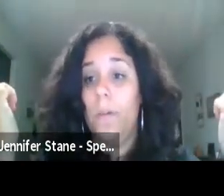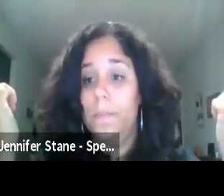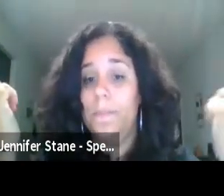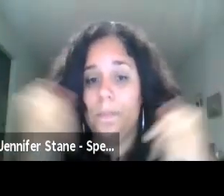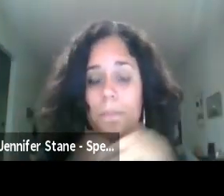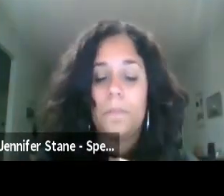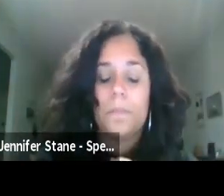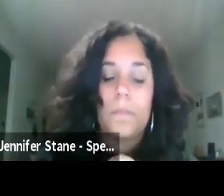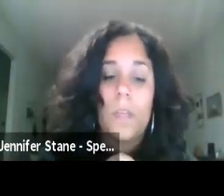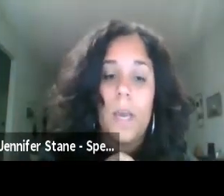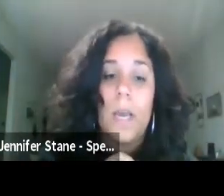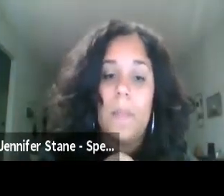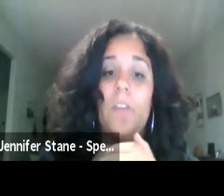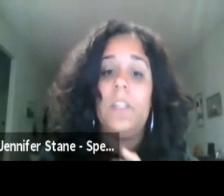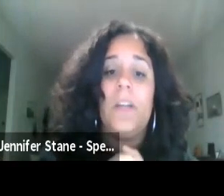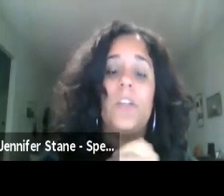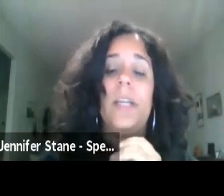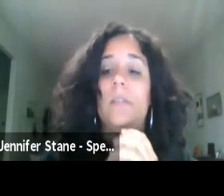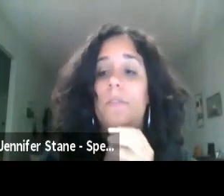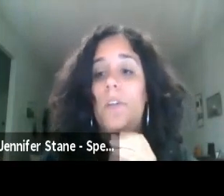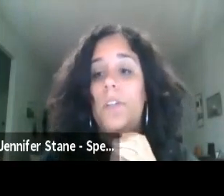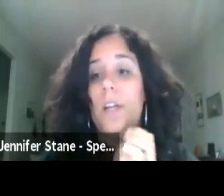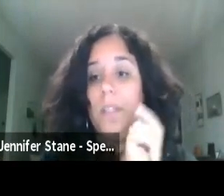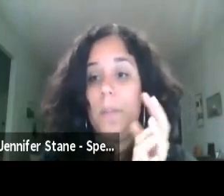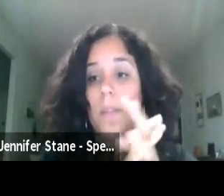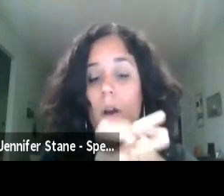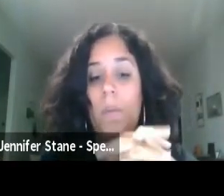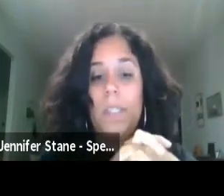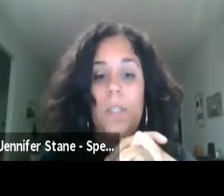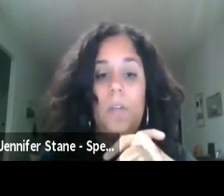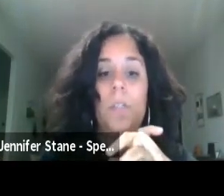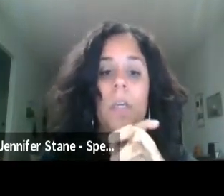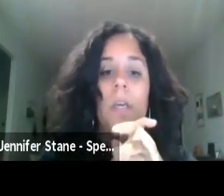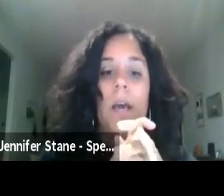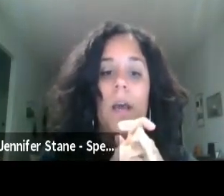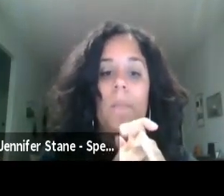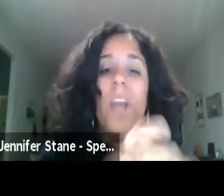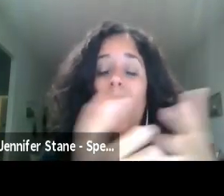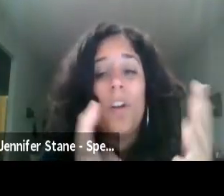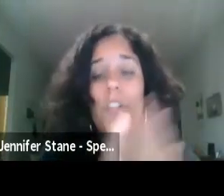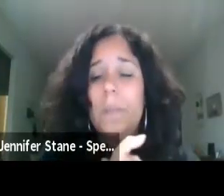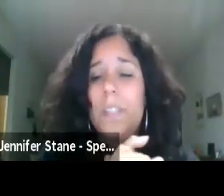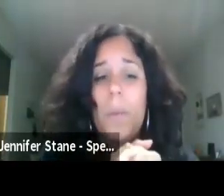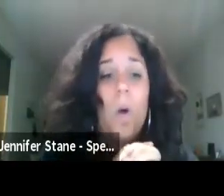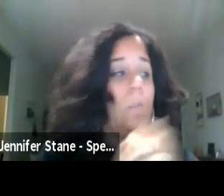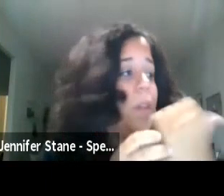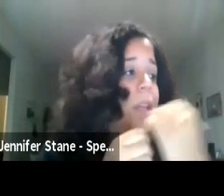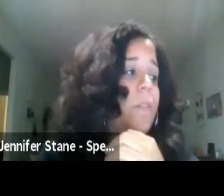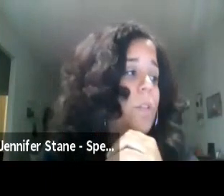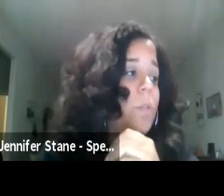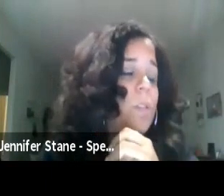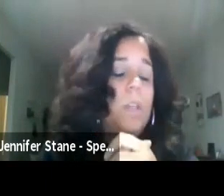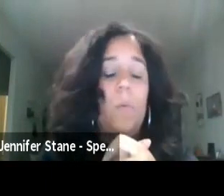move forward. The Healthy Smile screenings and referrals, that'll be something that always continues. Partnerships that we hold